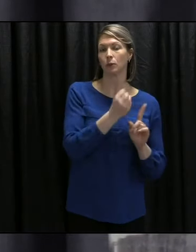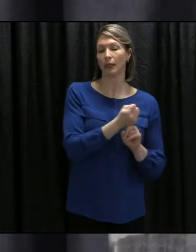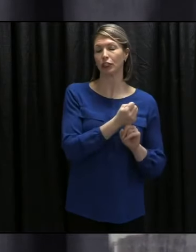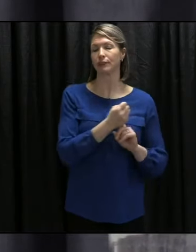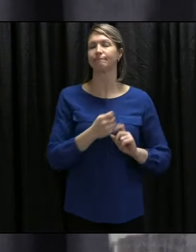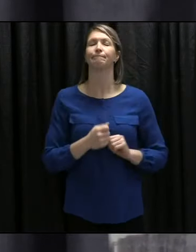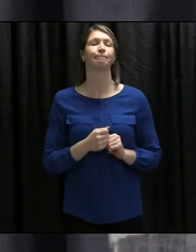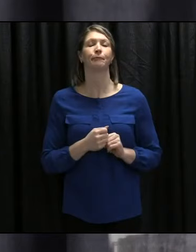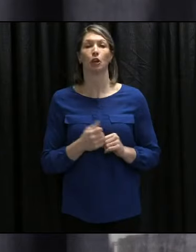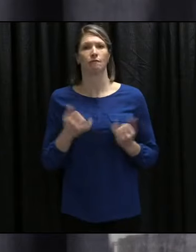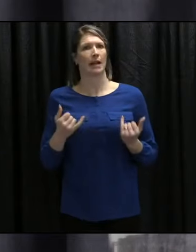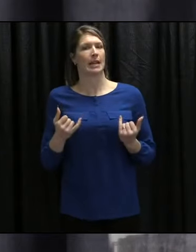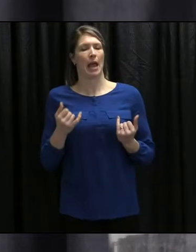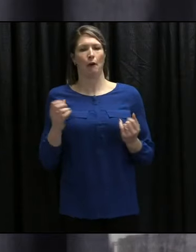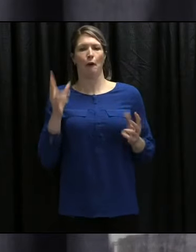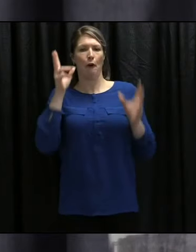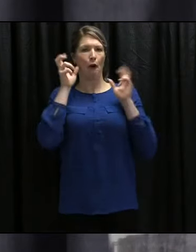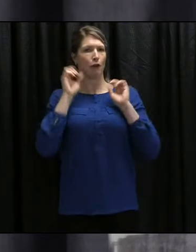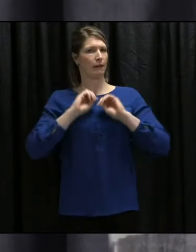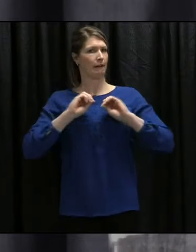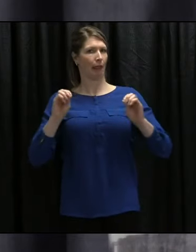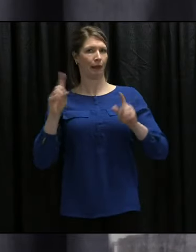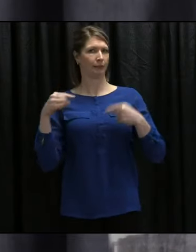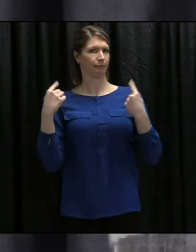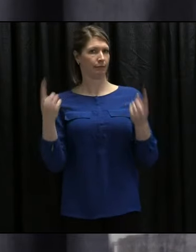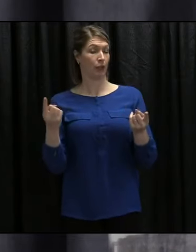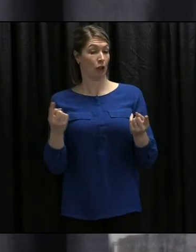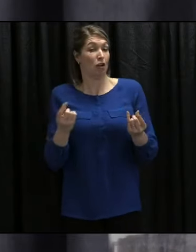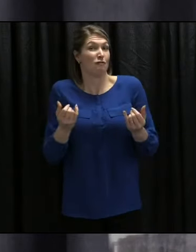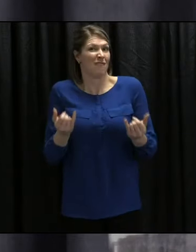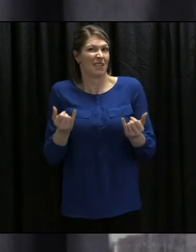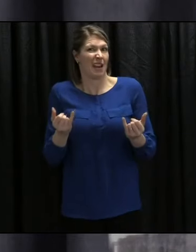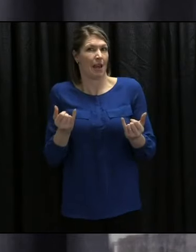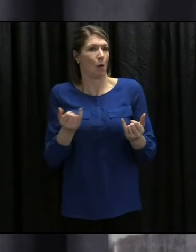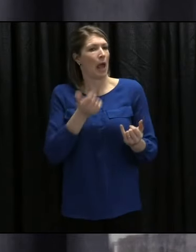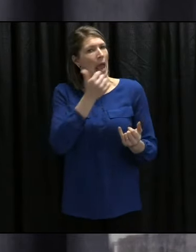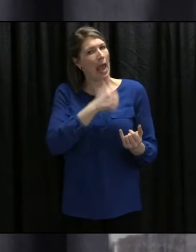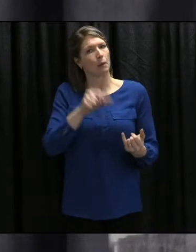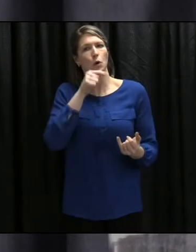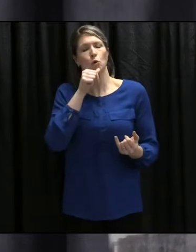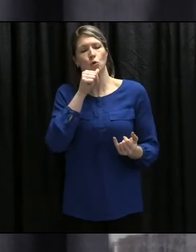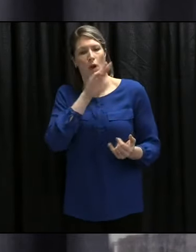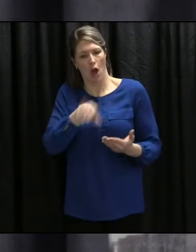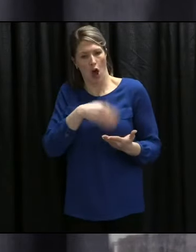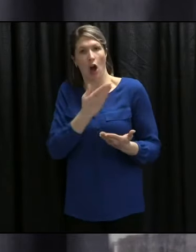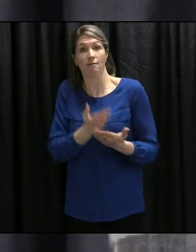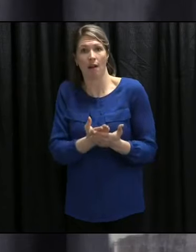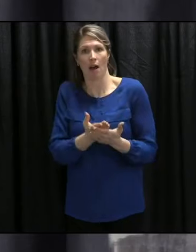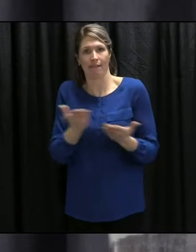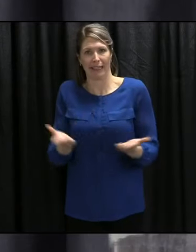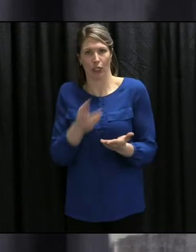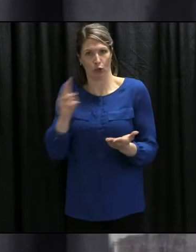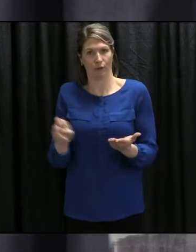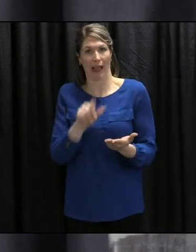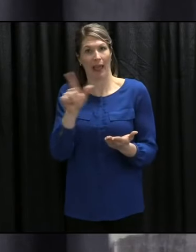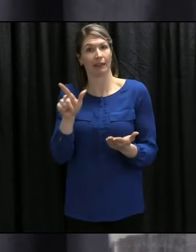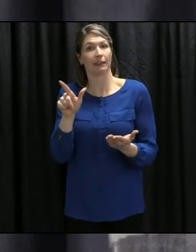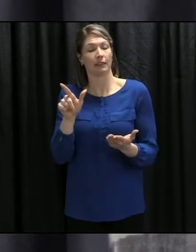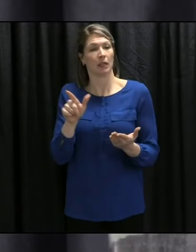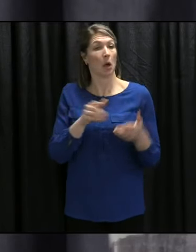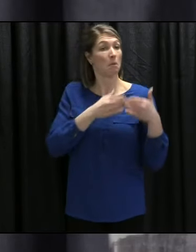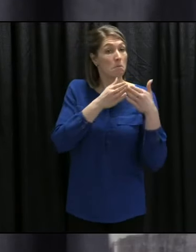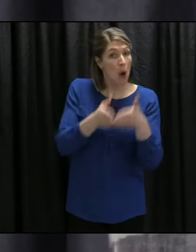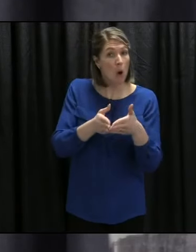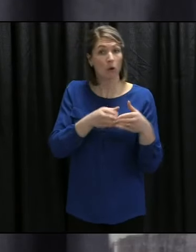are that anybody who gets off the boat or the plane coming from out of the province has to